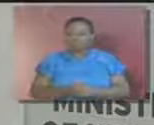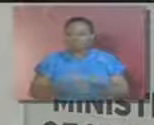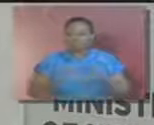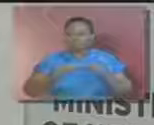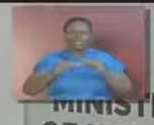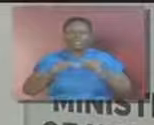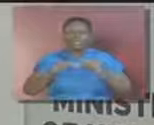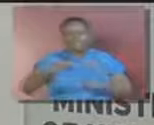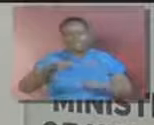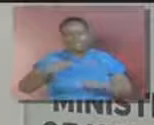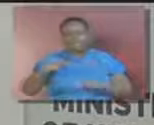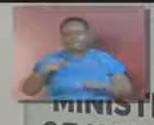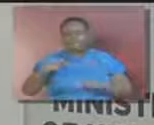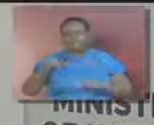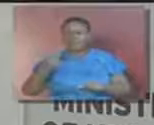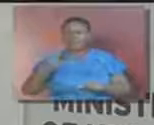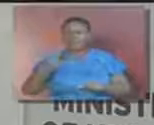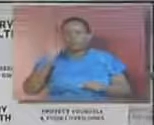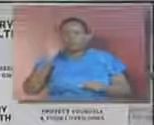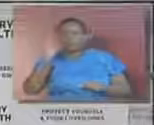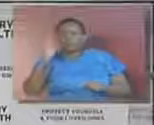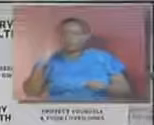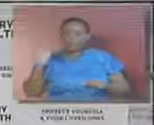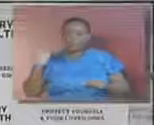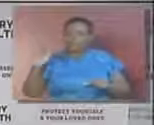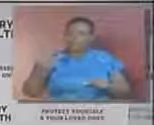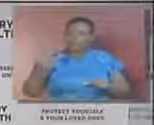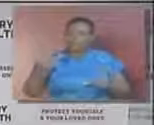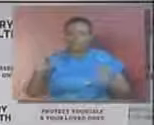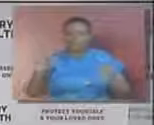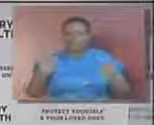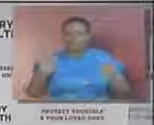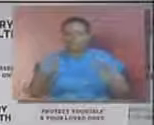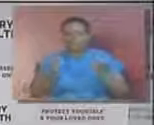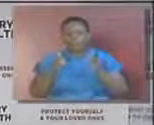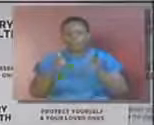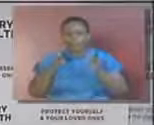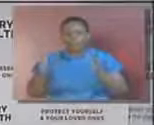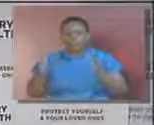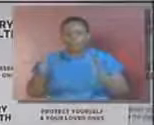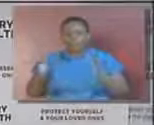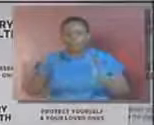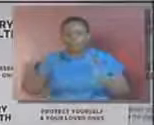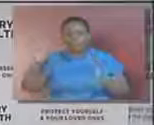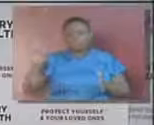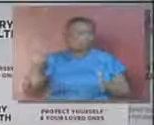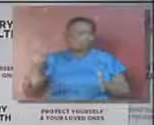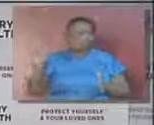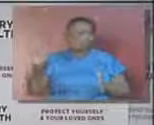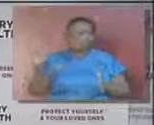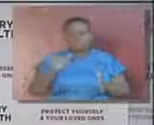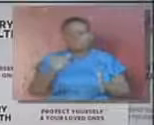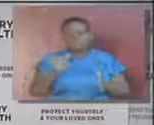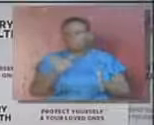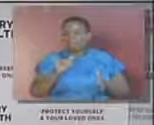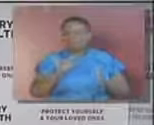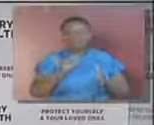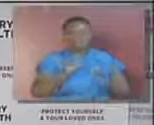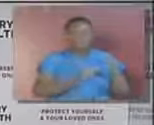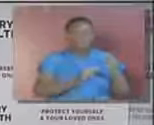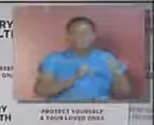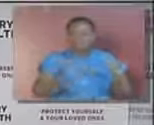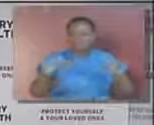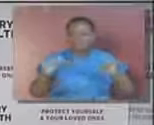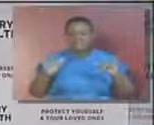containment strategies will be the same as well. Thank you very much, CMO. We go now to questions from Newsday,